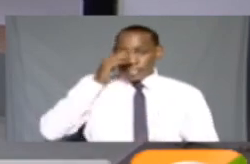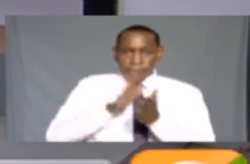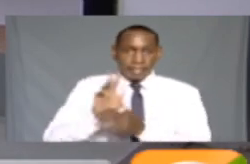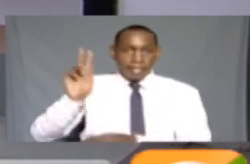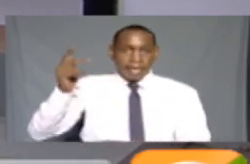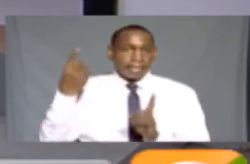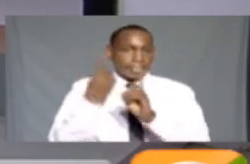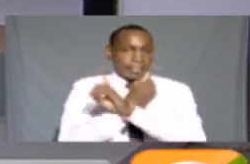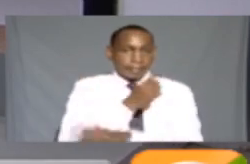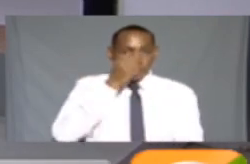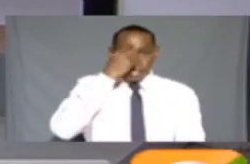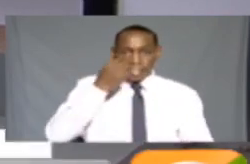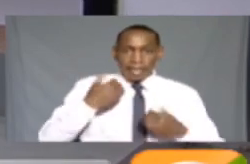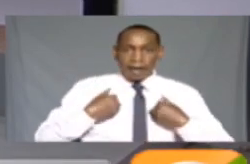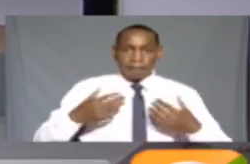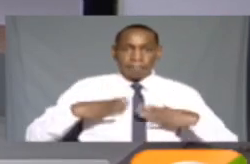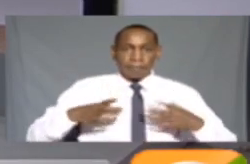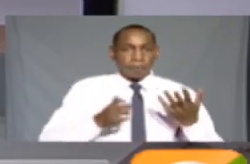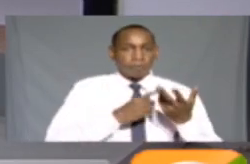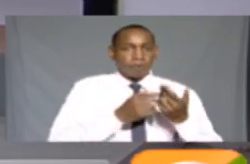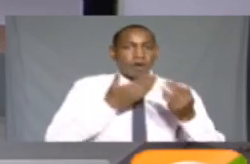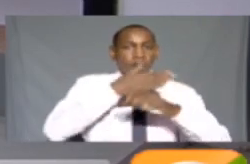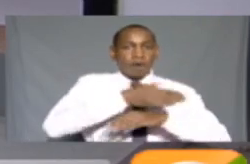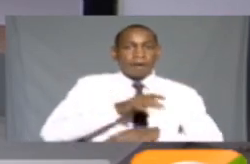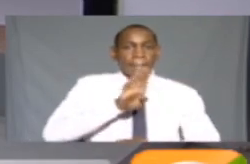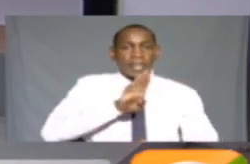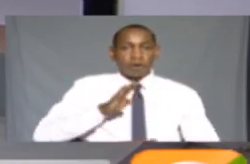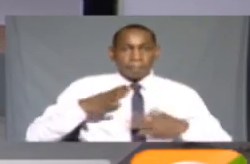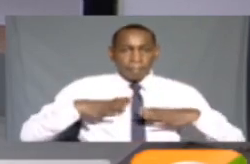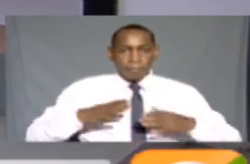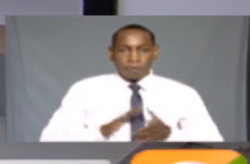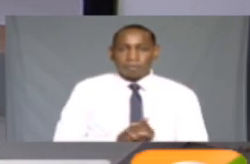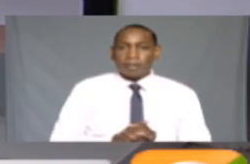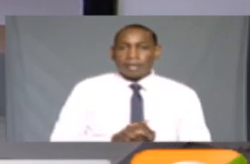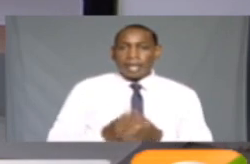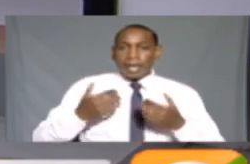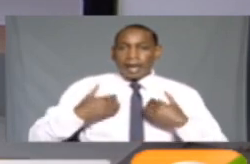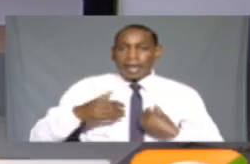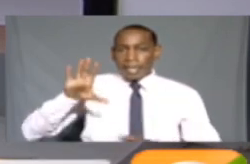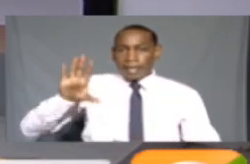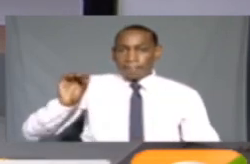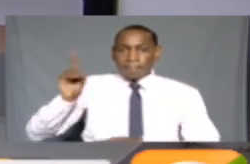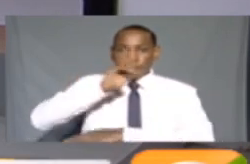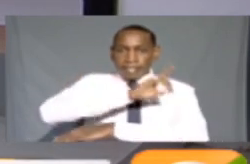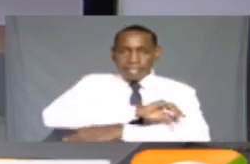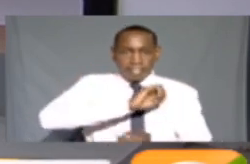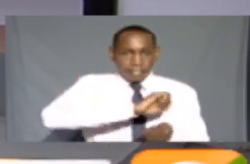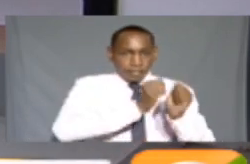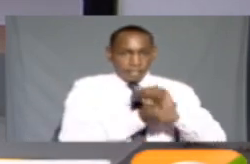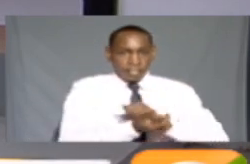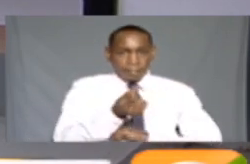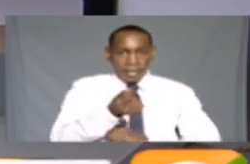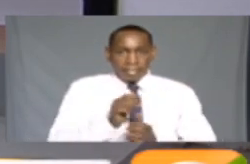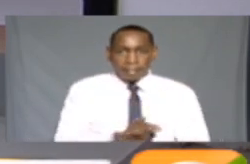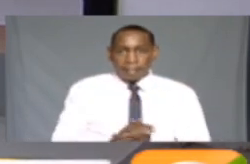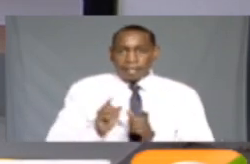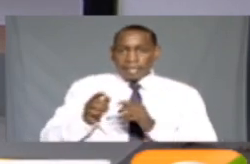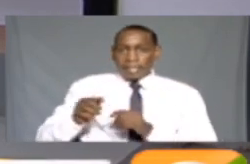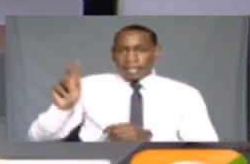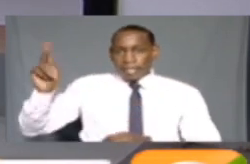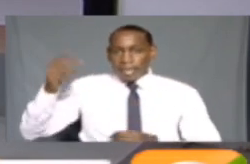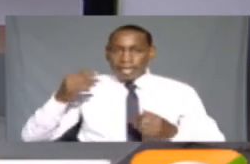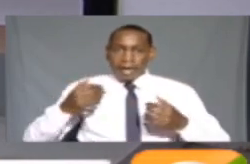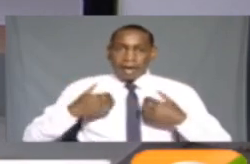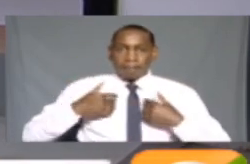different. India has a population of slightly over a billion people. They had just 50 days to change their money. We are at about